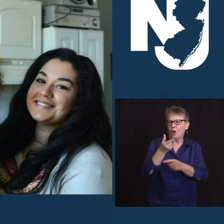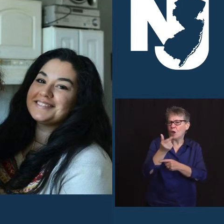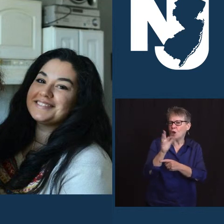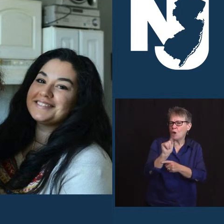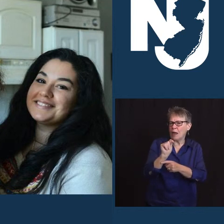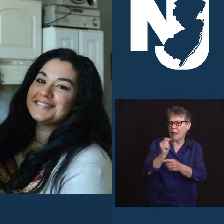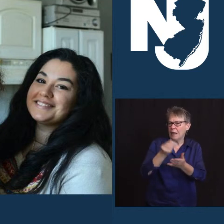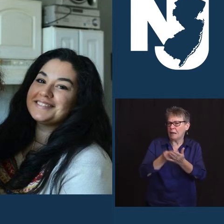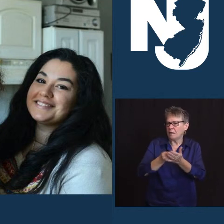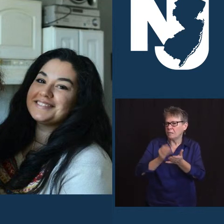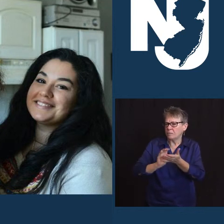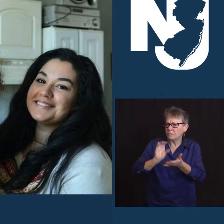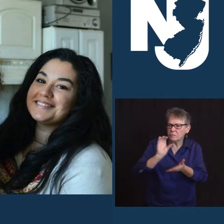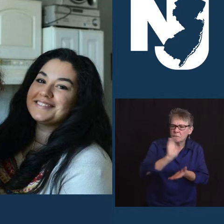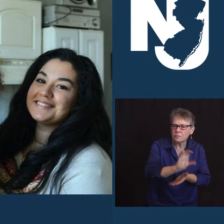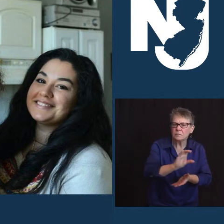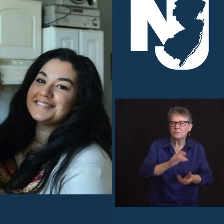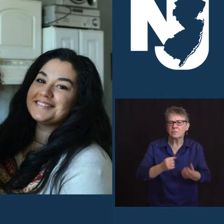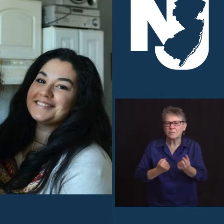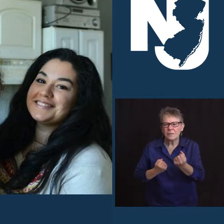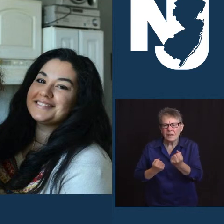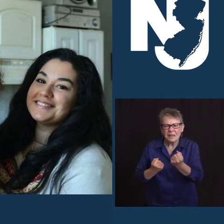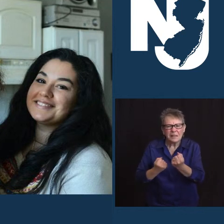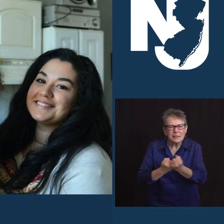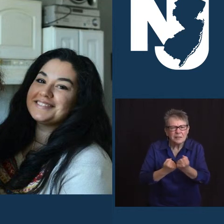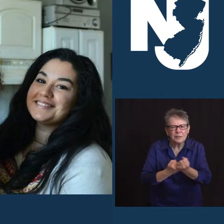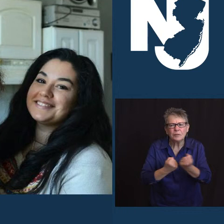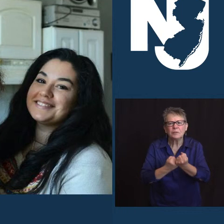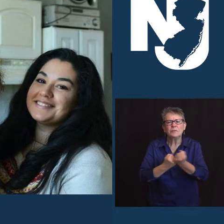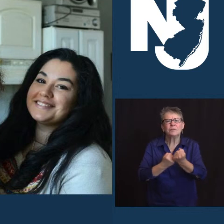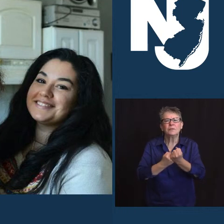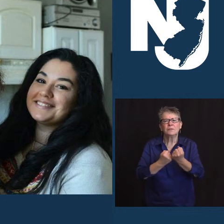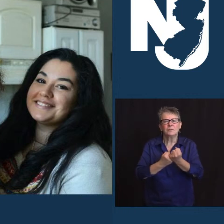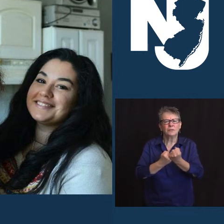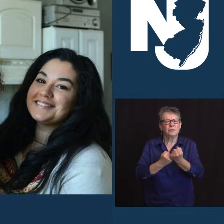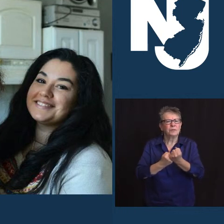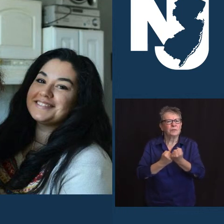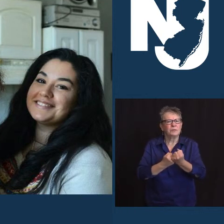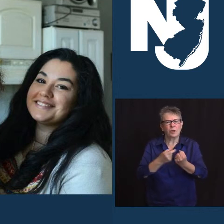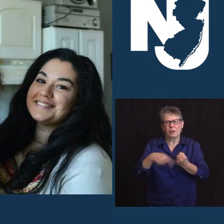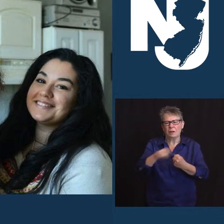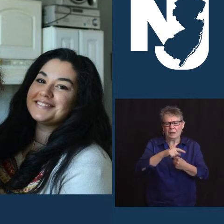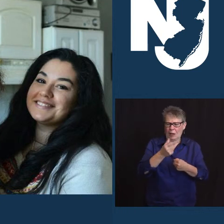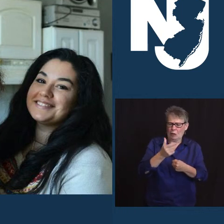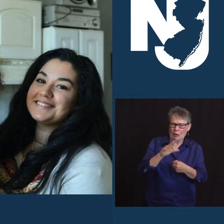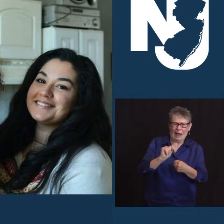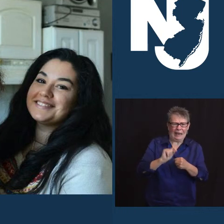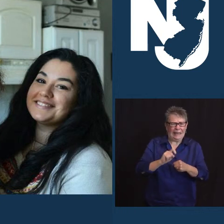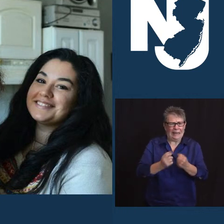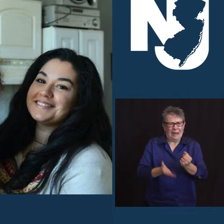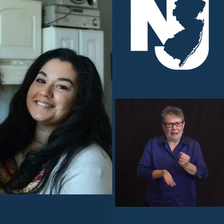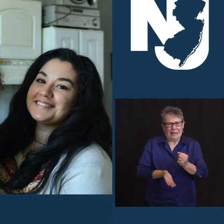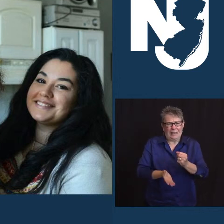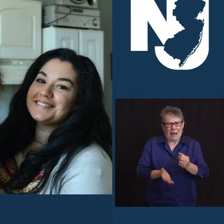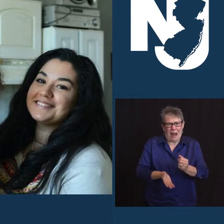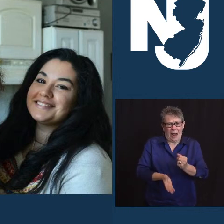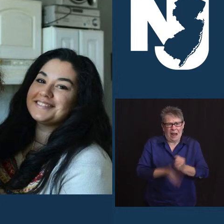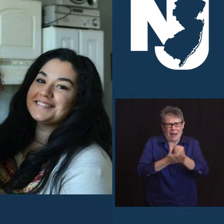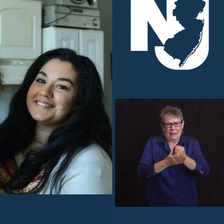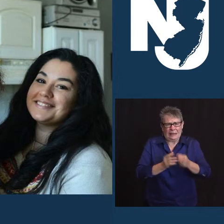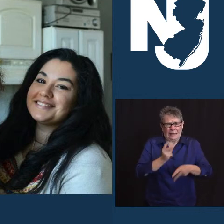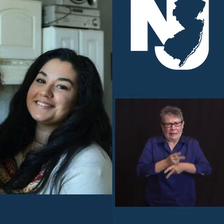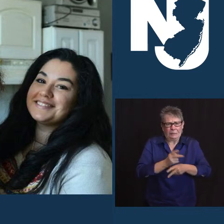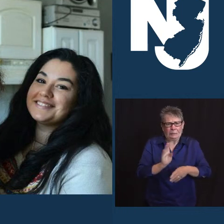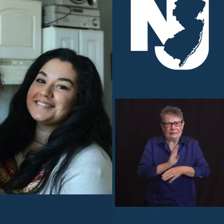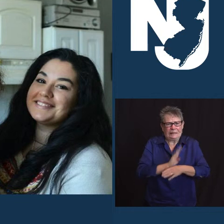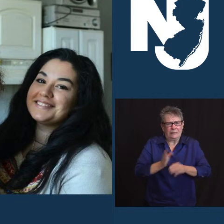from the Redevelopment Authority's Small Business Lease Emergency Assistance Grant Program to ensure that they could stay open through